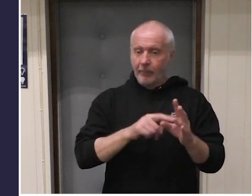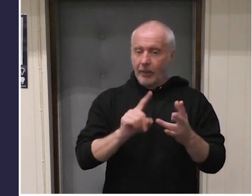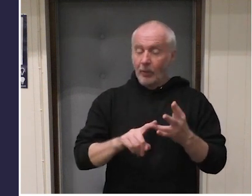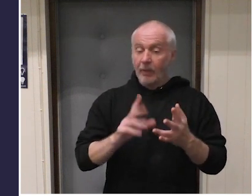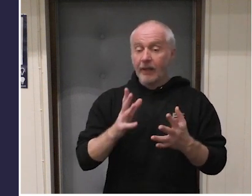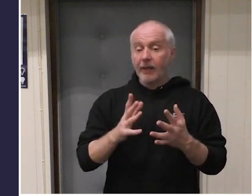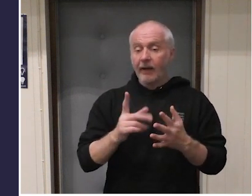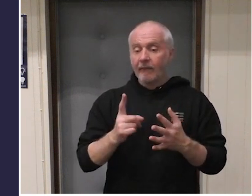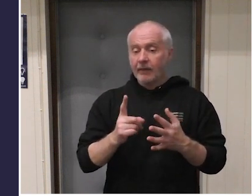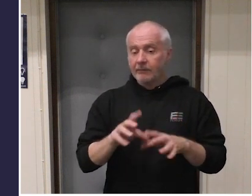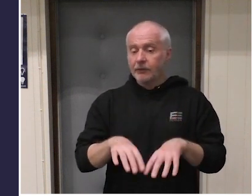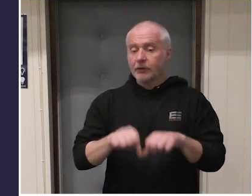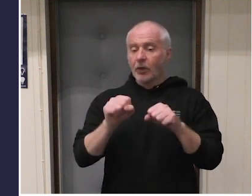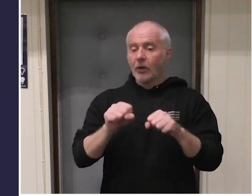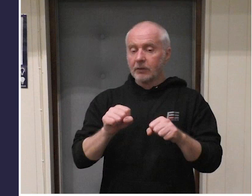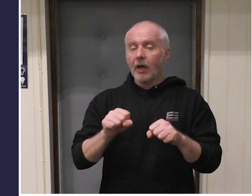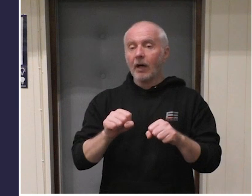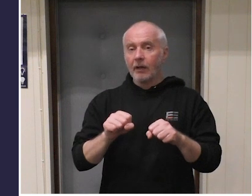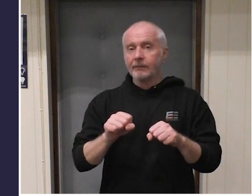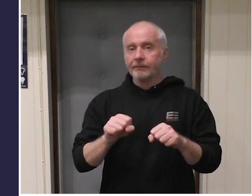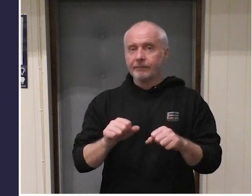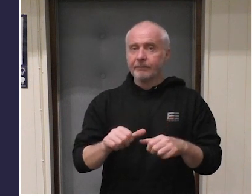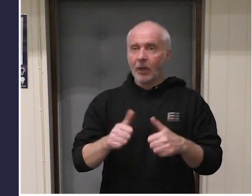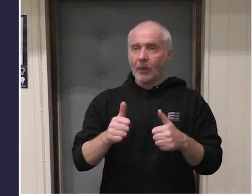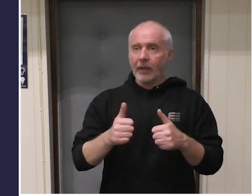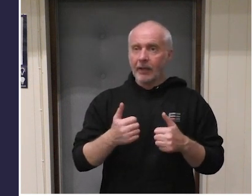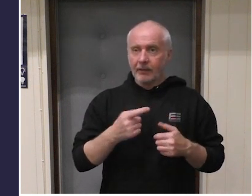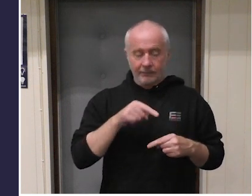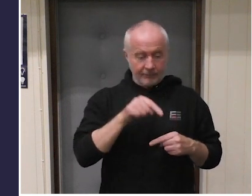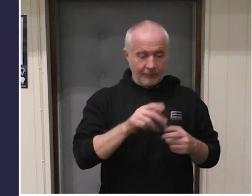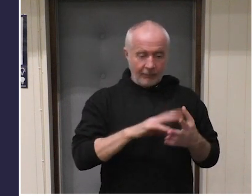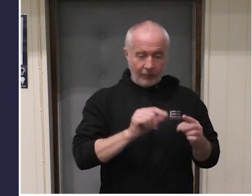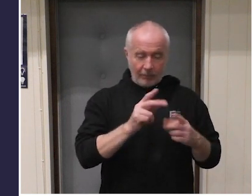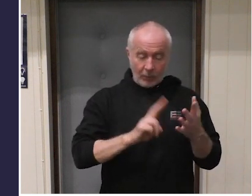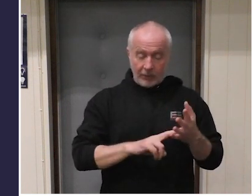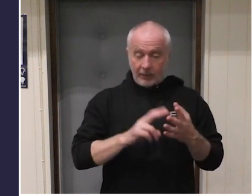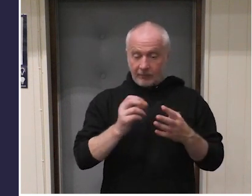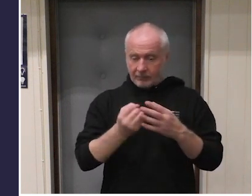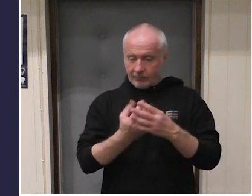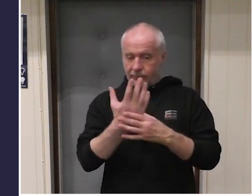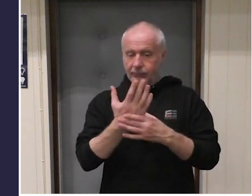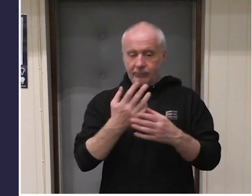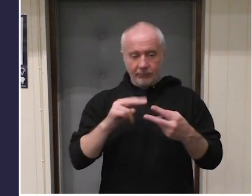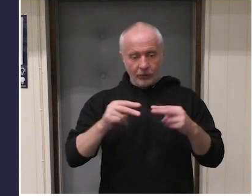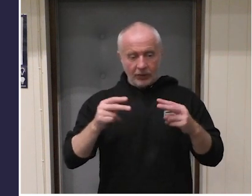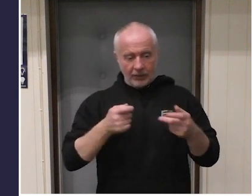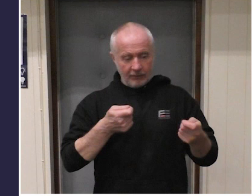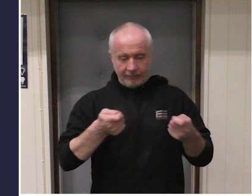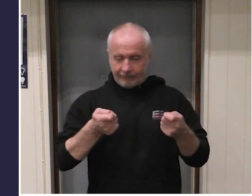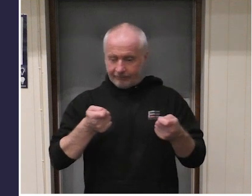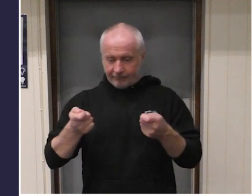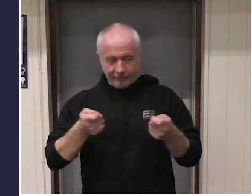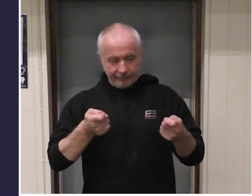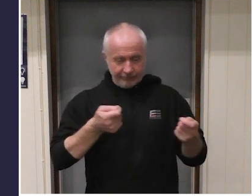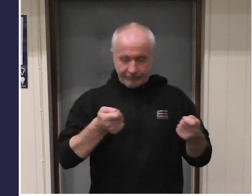cue to say, okay, there's this program that can then basically develop, and gene regulation that can happen to give us